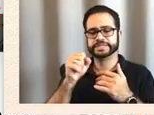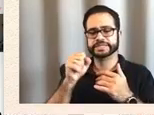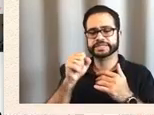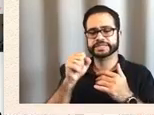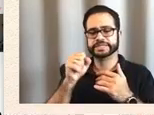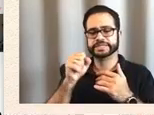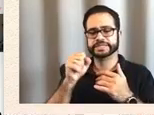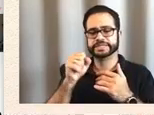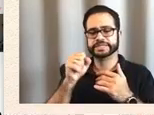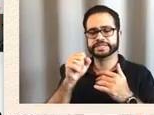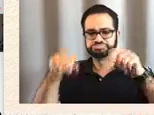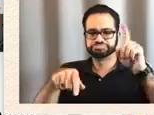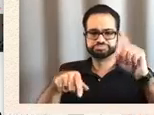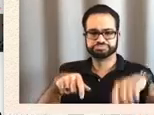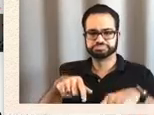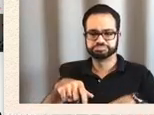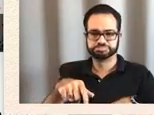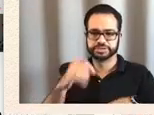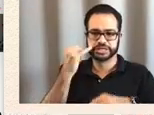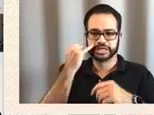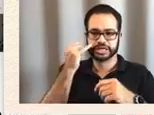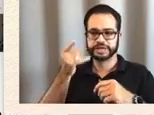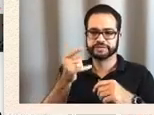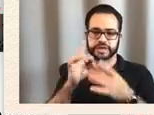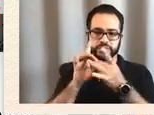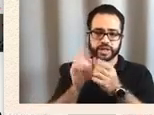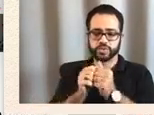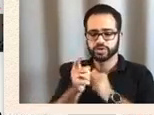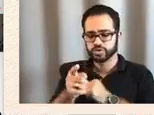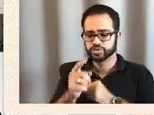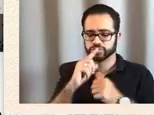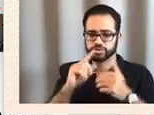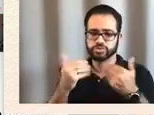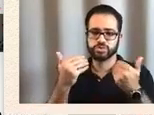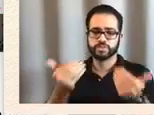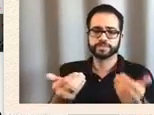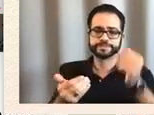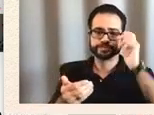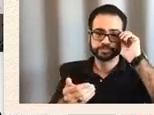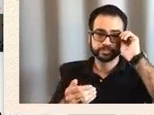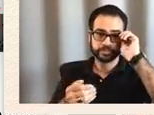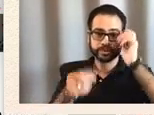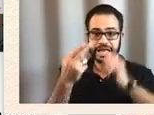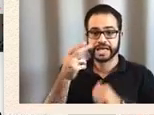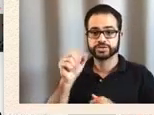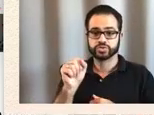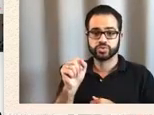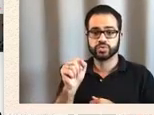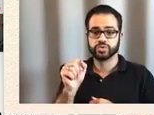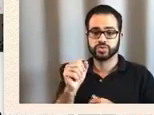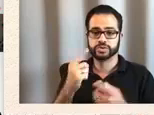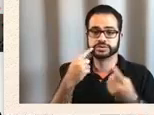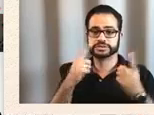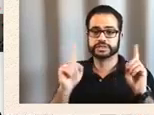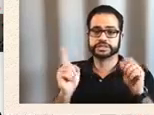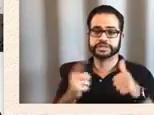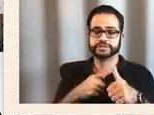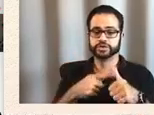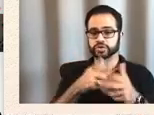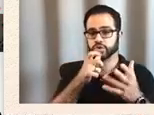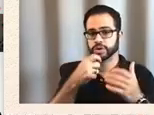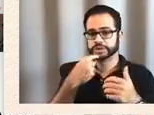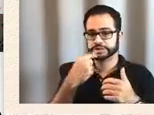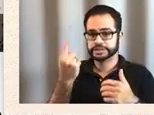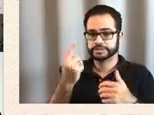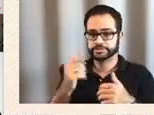on these points if they speak out to you. So let's go to high school keys to success first. And whoever wants to say something about a